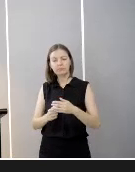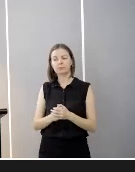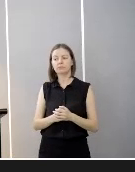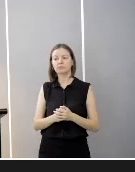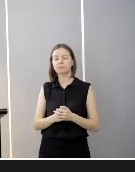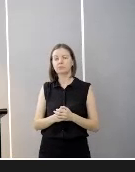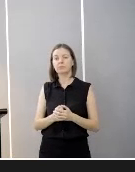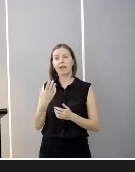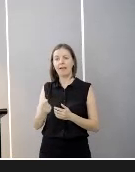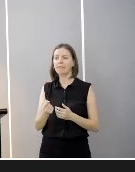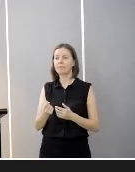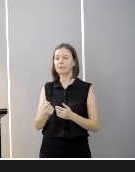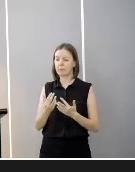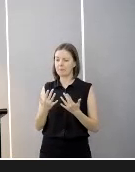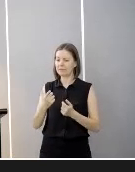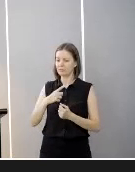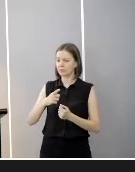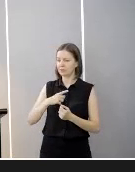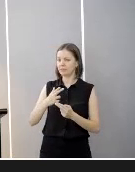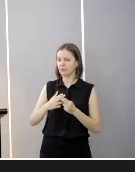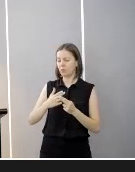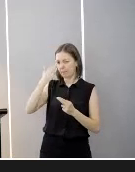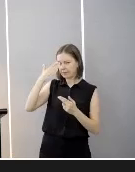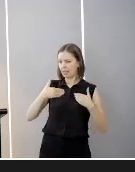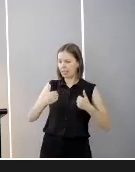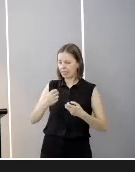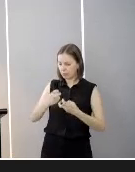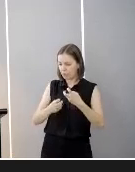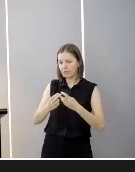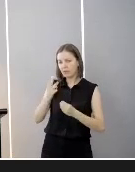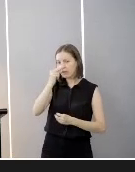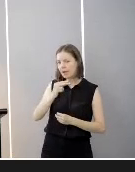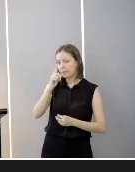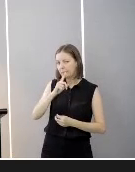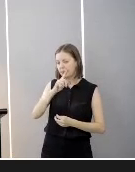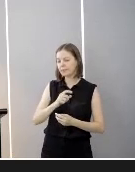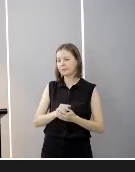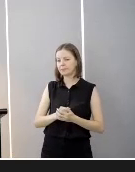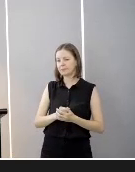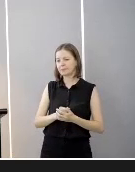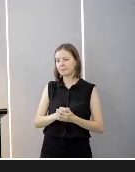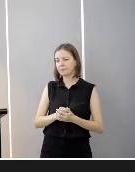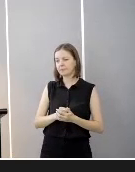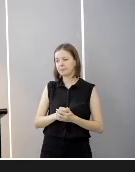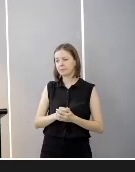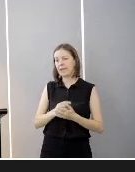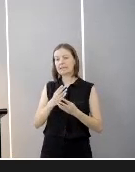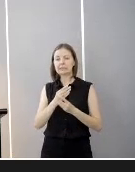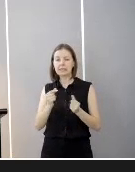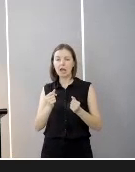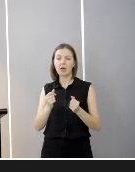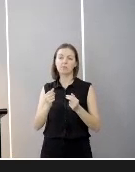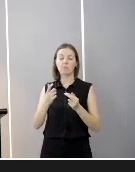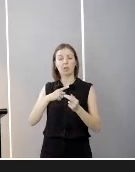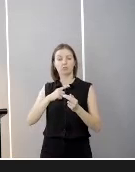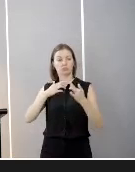of factors that are responsible for mental health problems in young people, and at different levels. So we have problems at the level of the